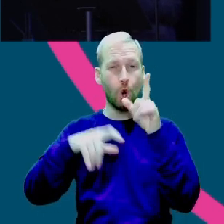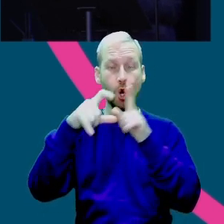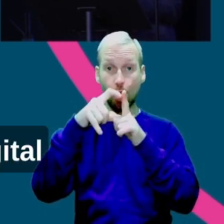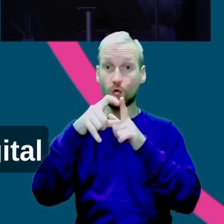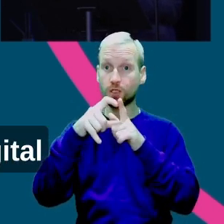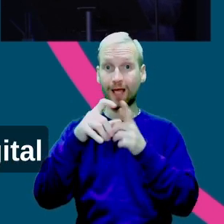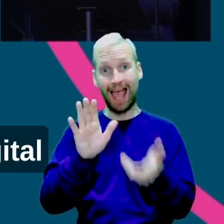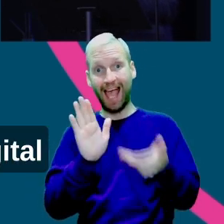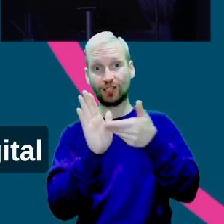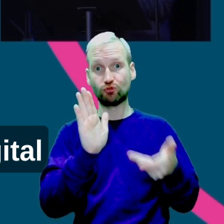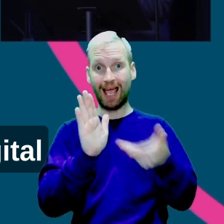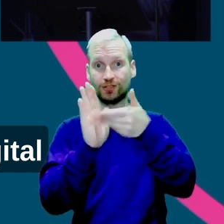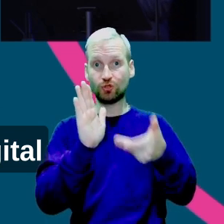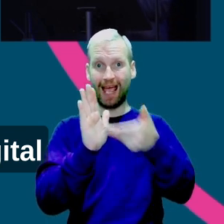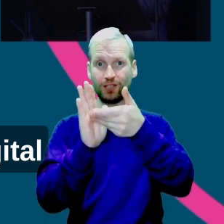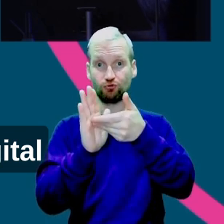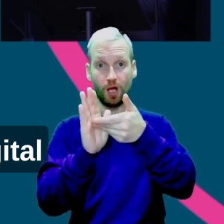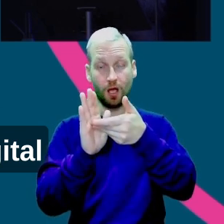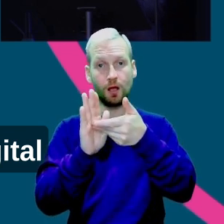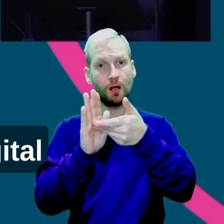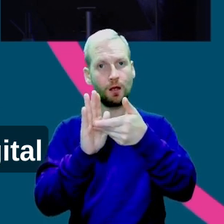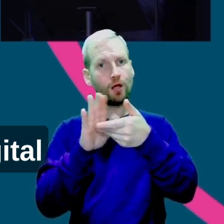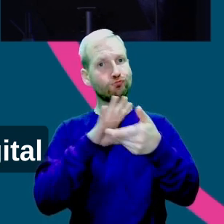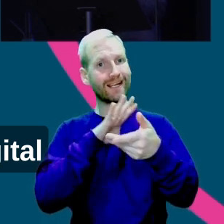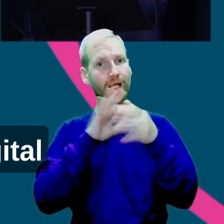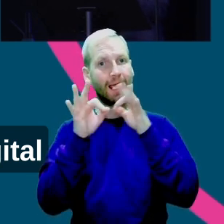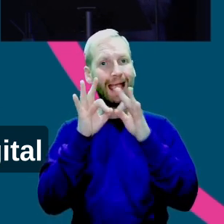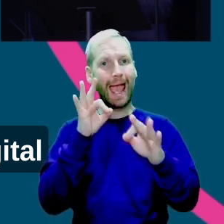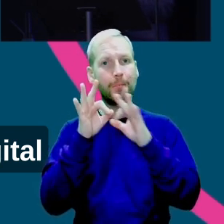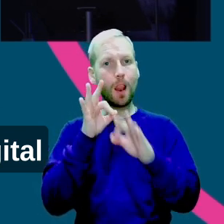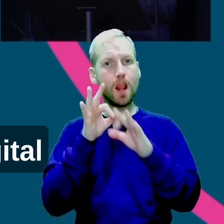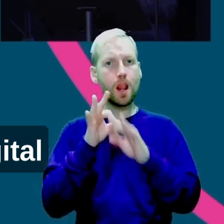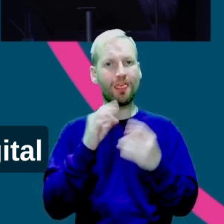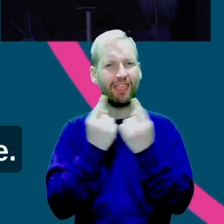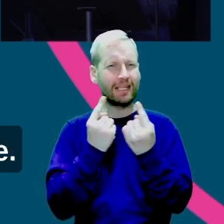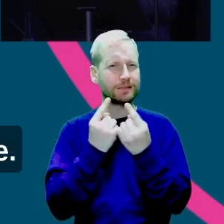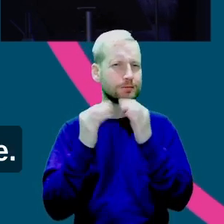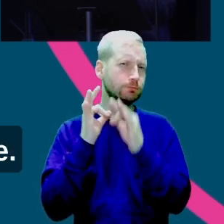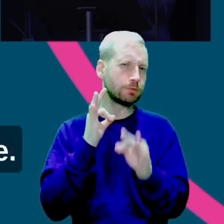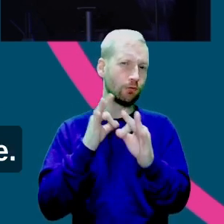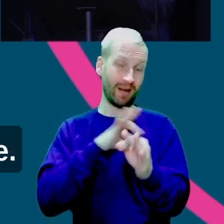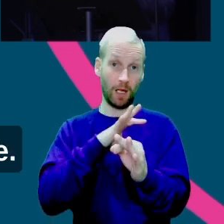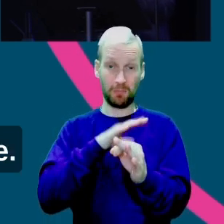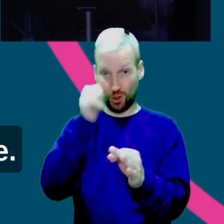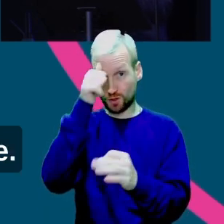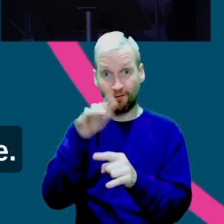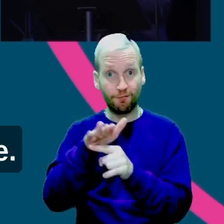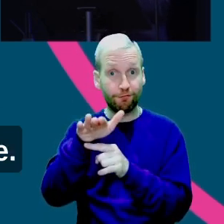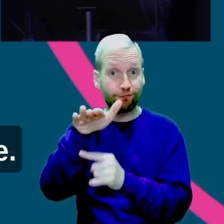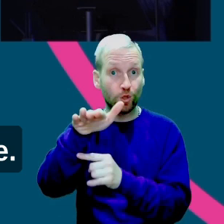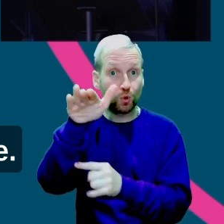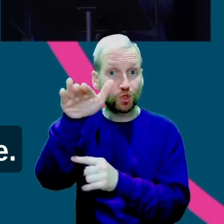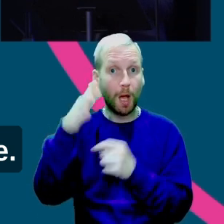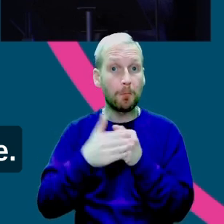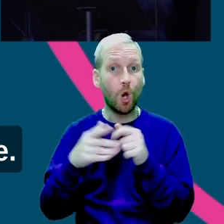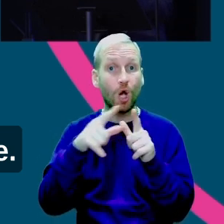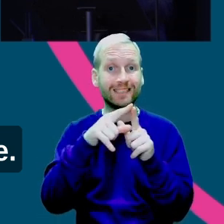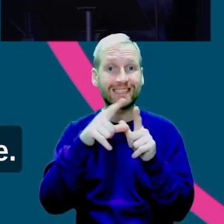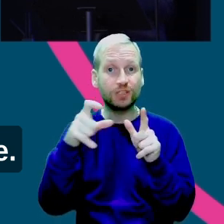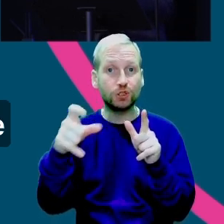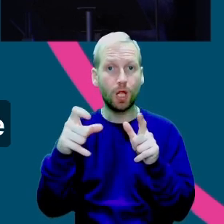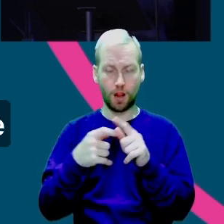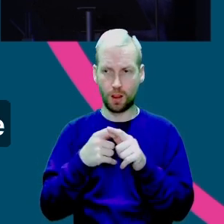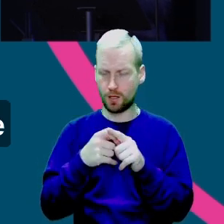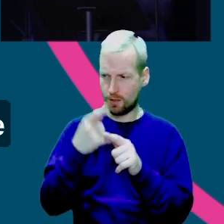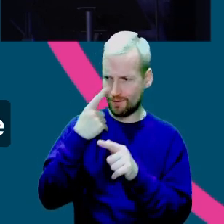at the moment, but we know that the future is becoming more digital, and so that we can locate devices, locate